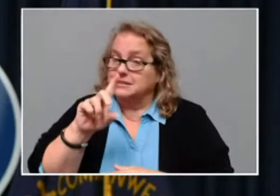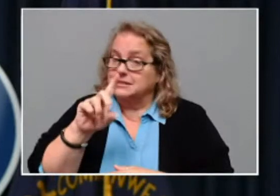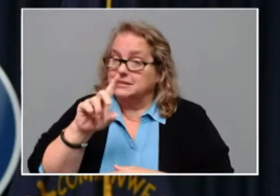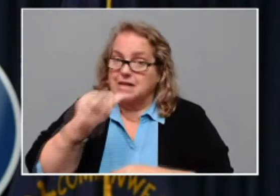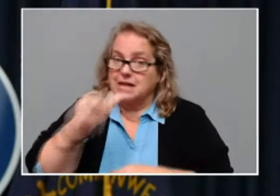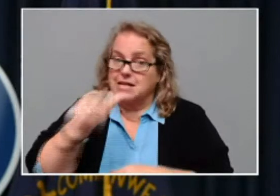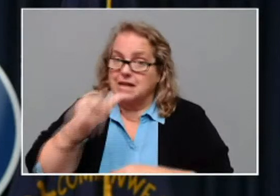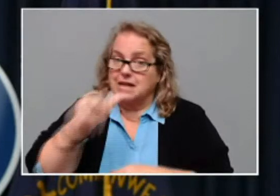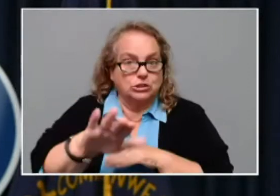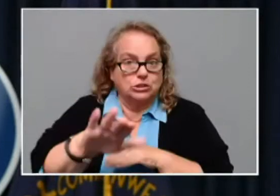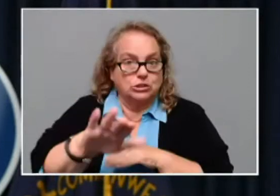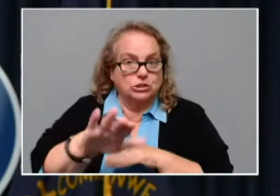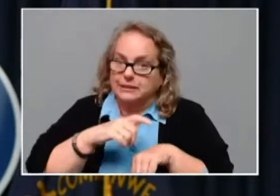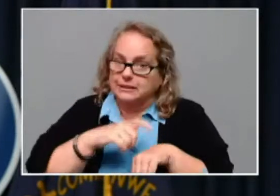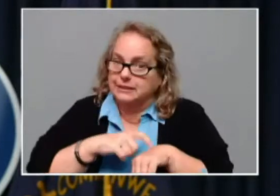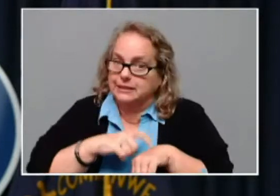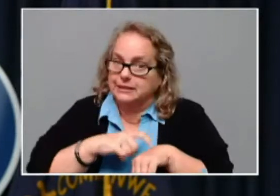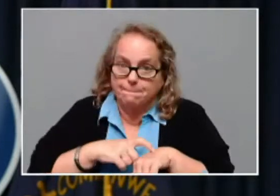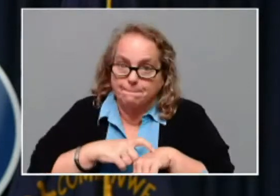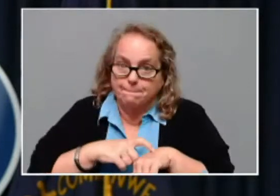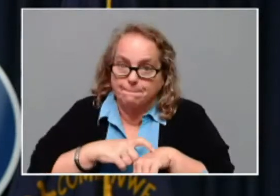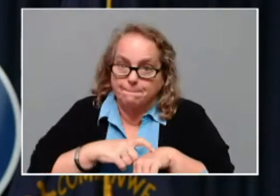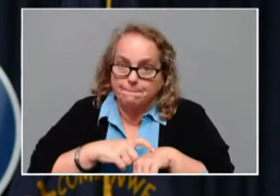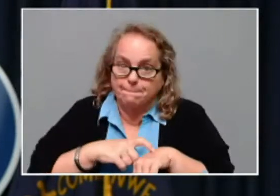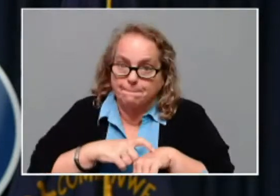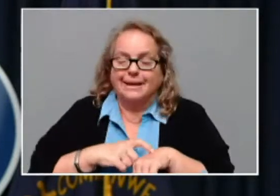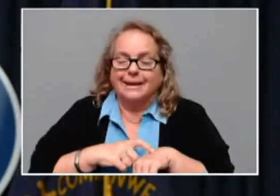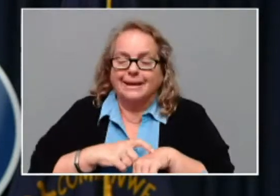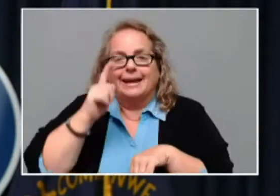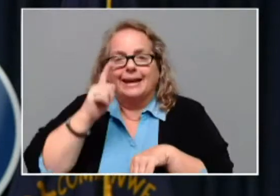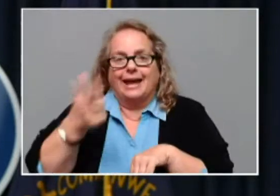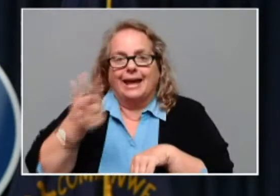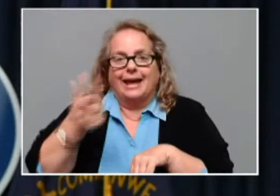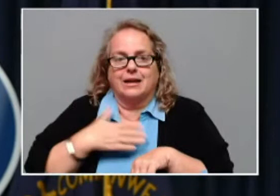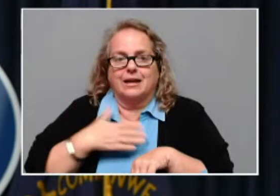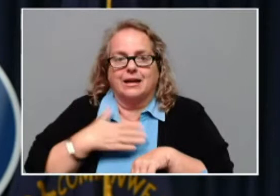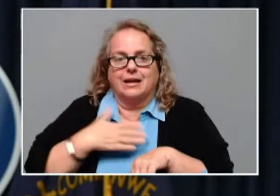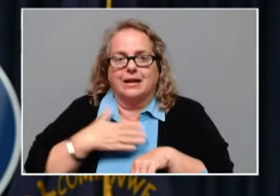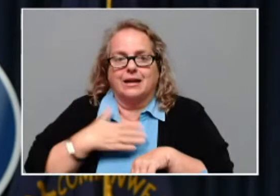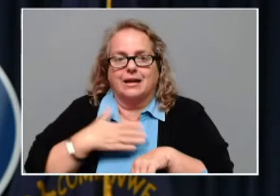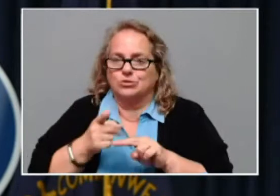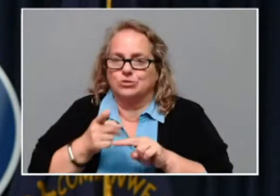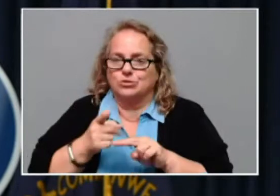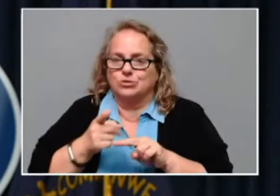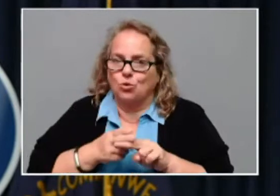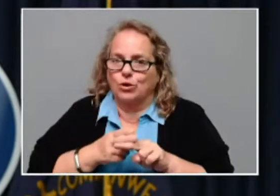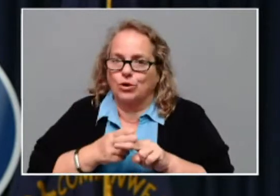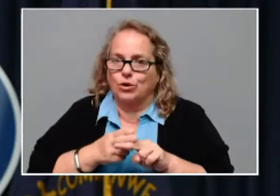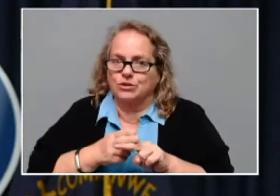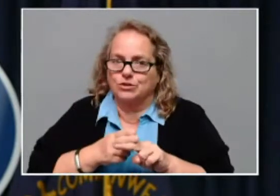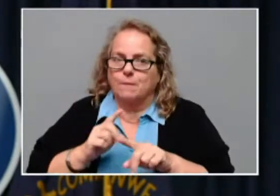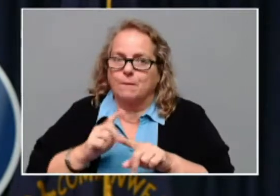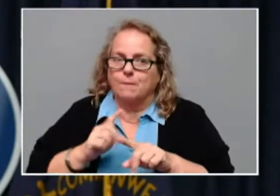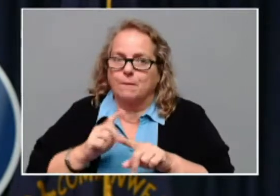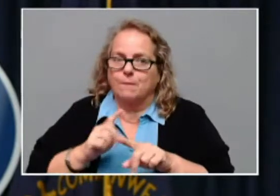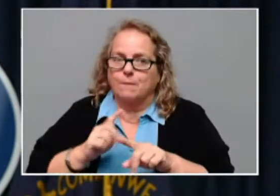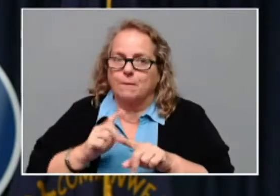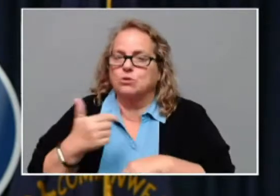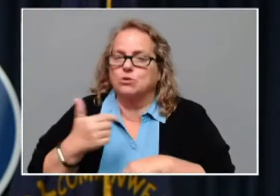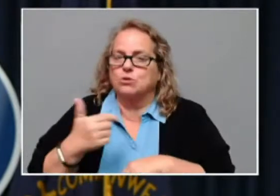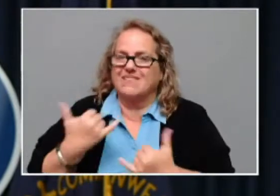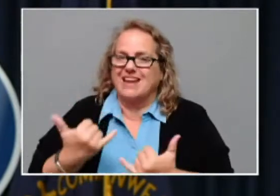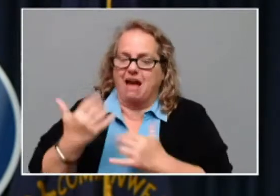out they later admitted to there being a shortage, but it appears that we are now getting everything that